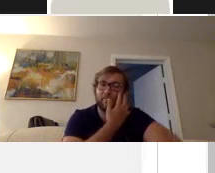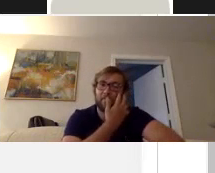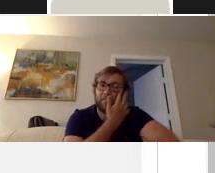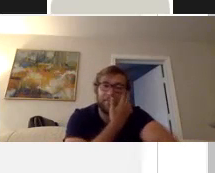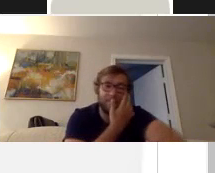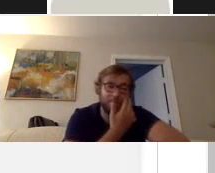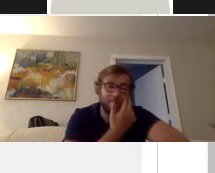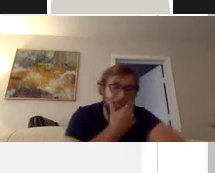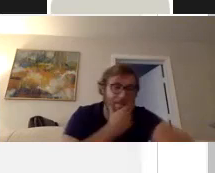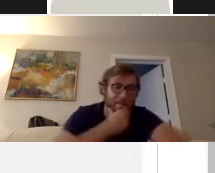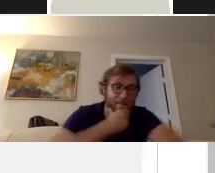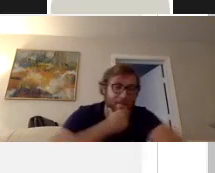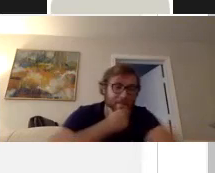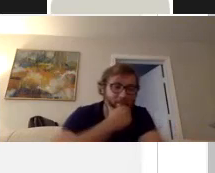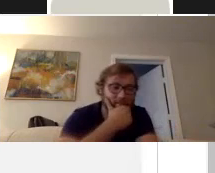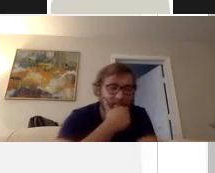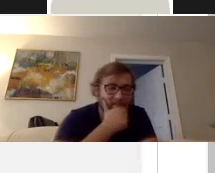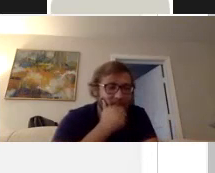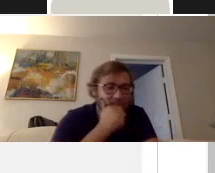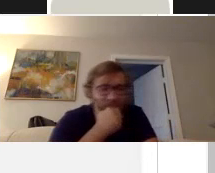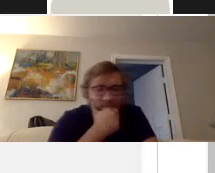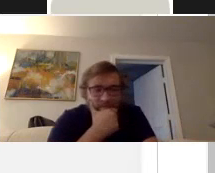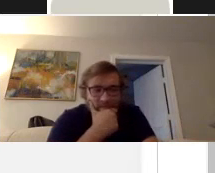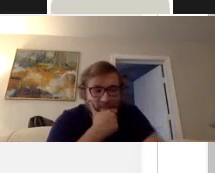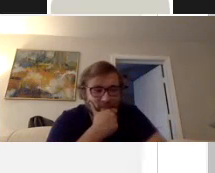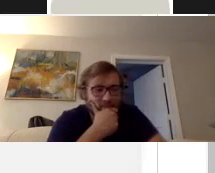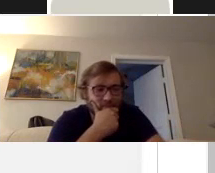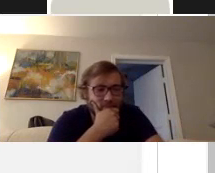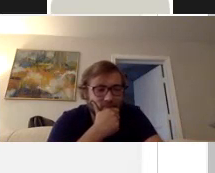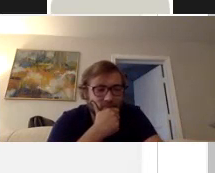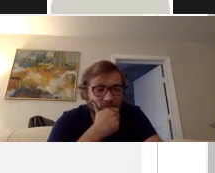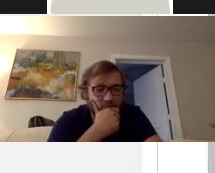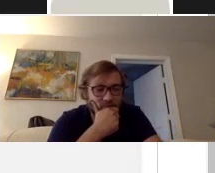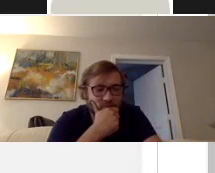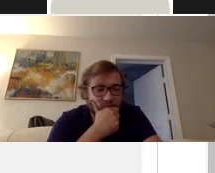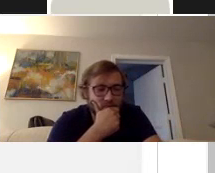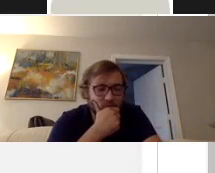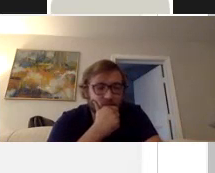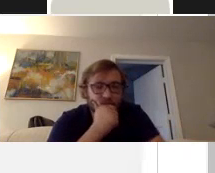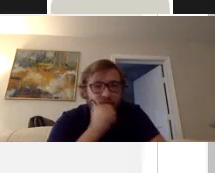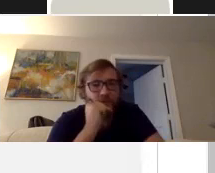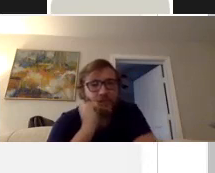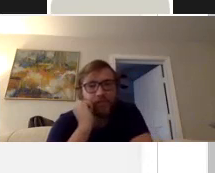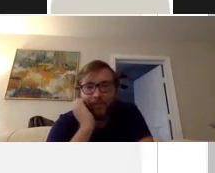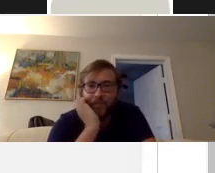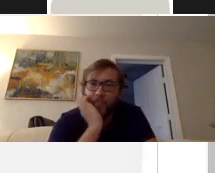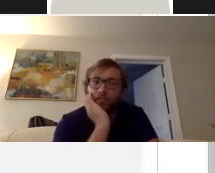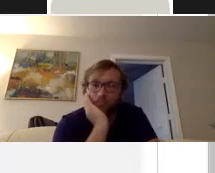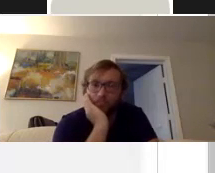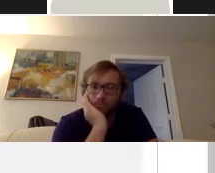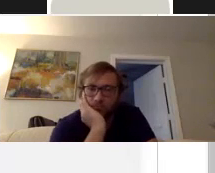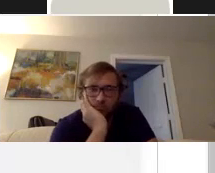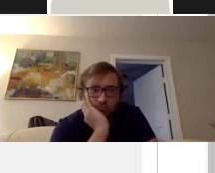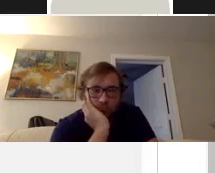you started, then, hey, your position hadn't